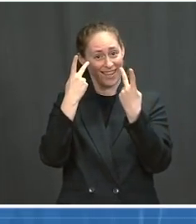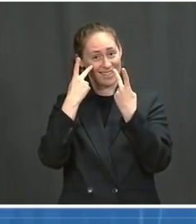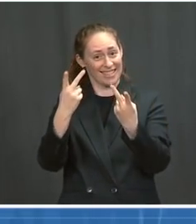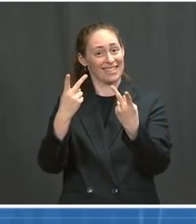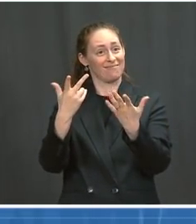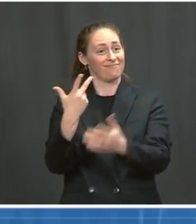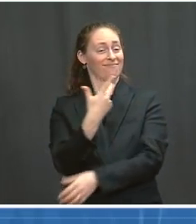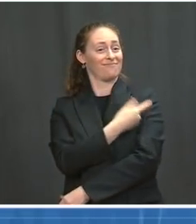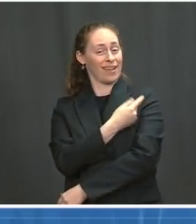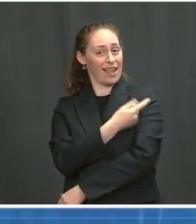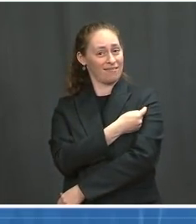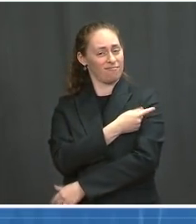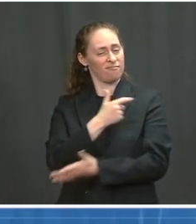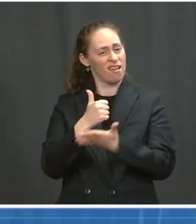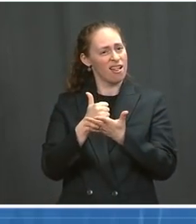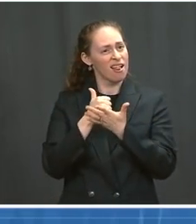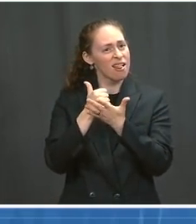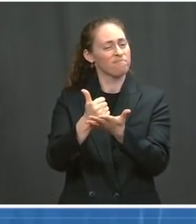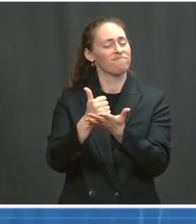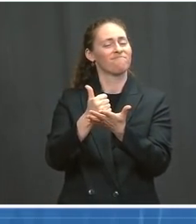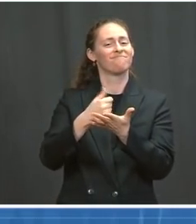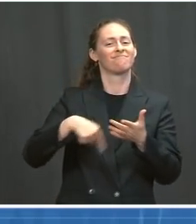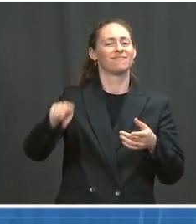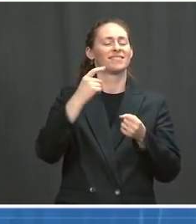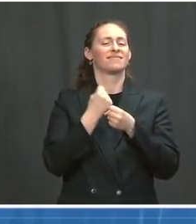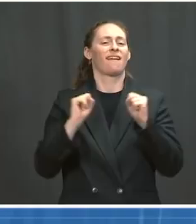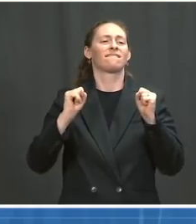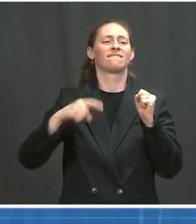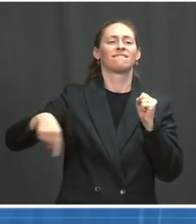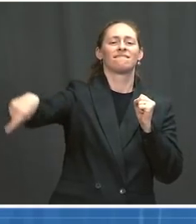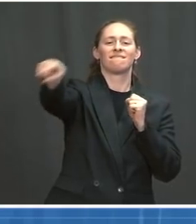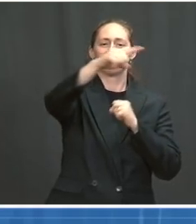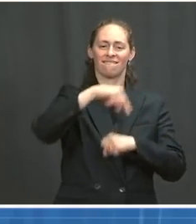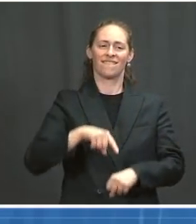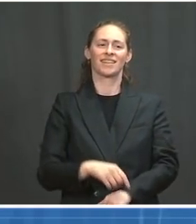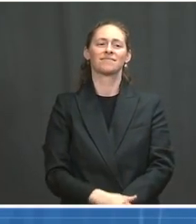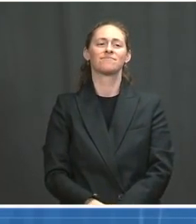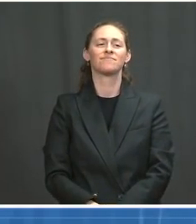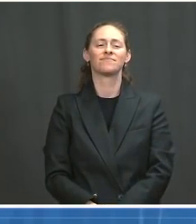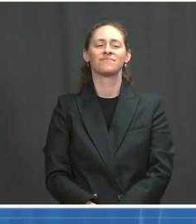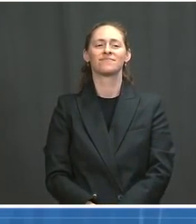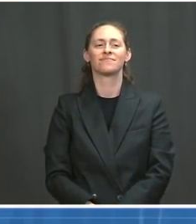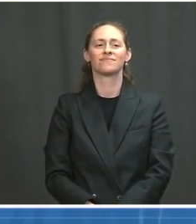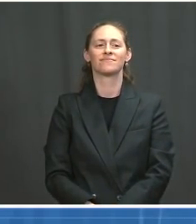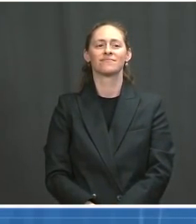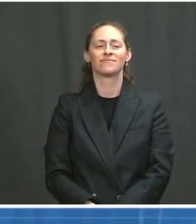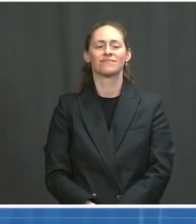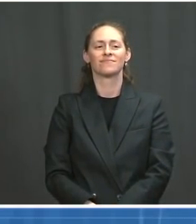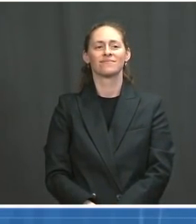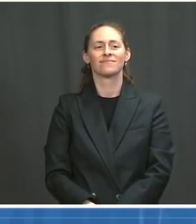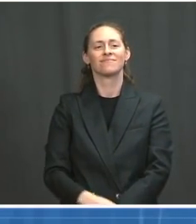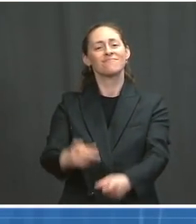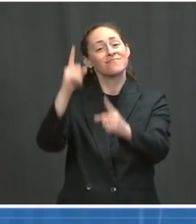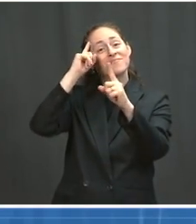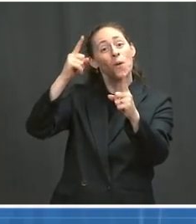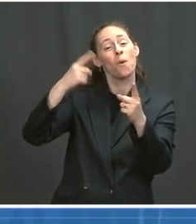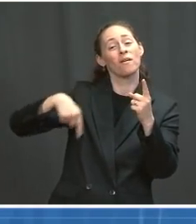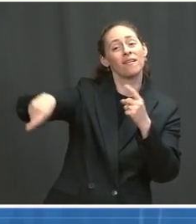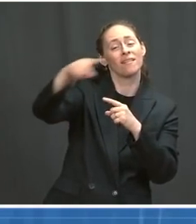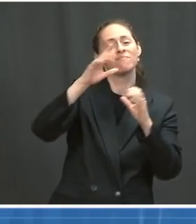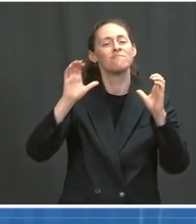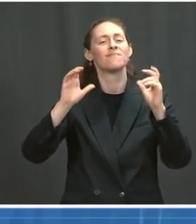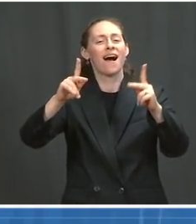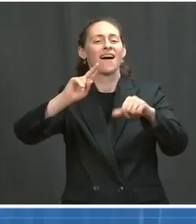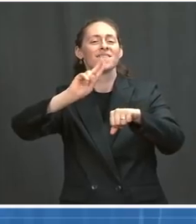lives, and allowing millions to start living life more normally once again. That's why it's